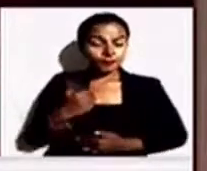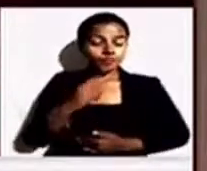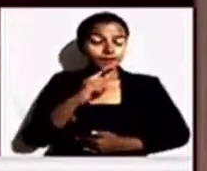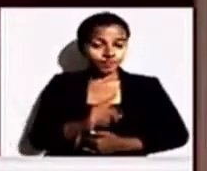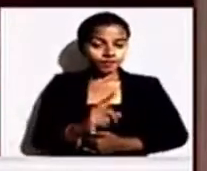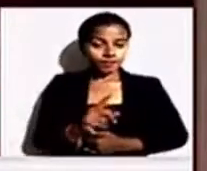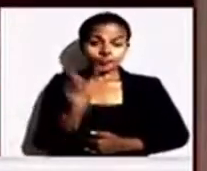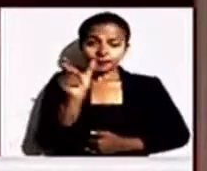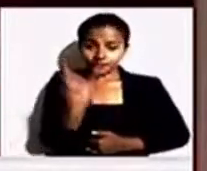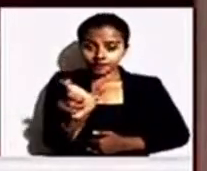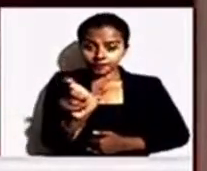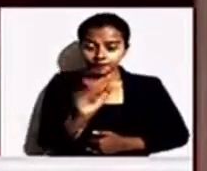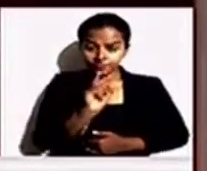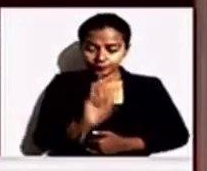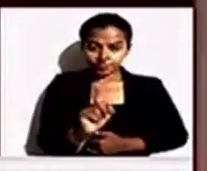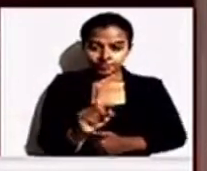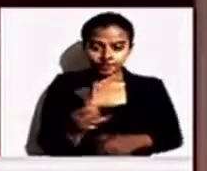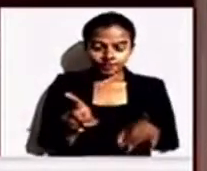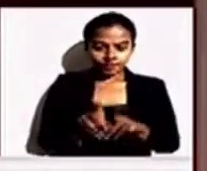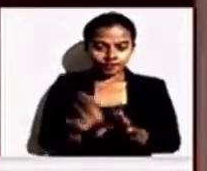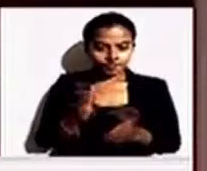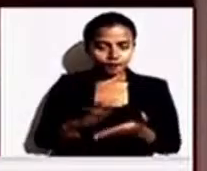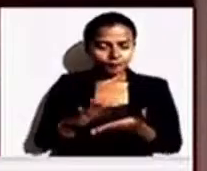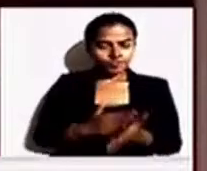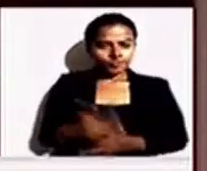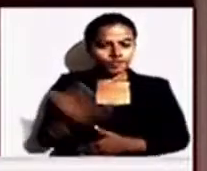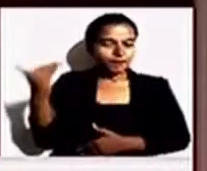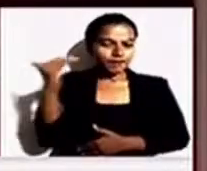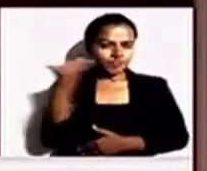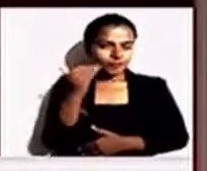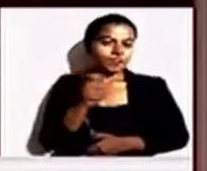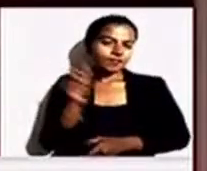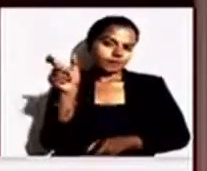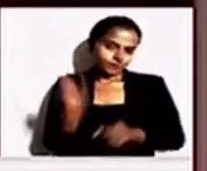unquote, normal child will